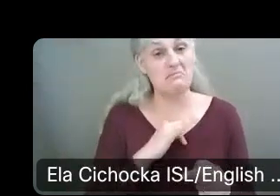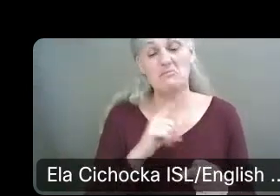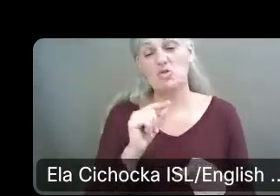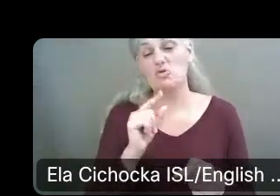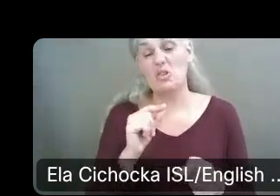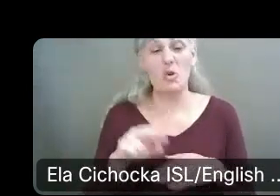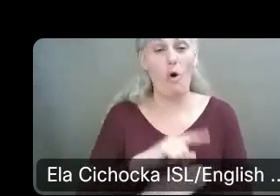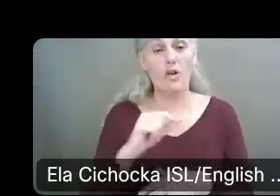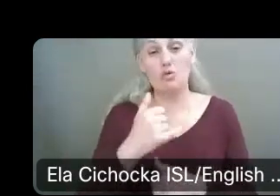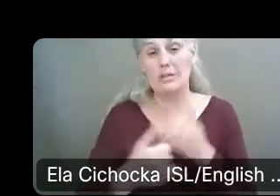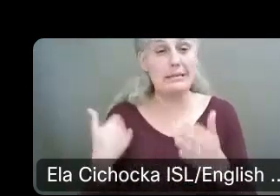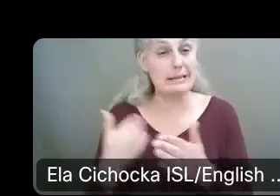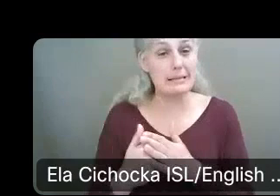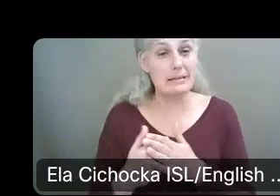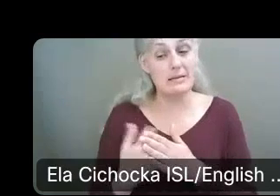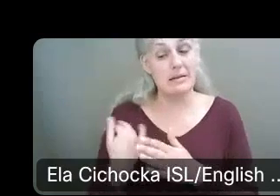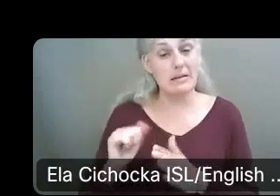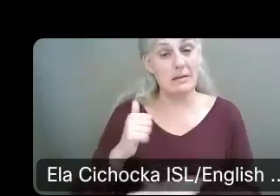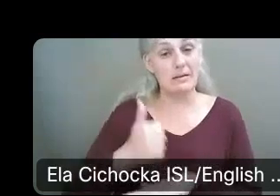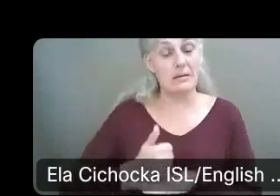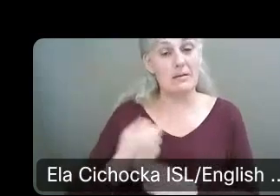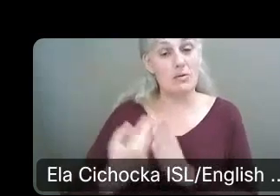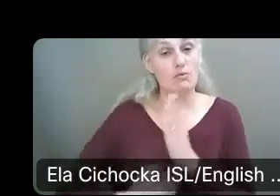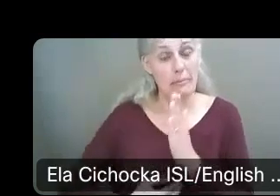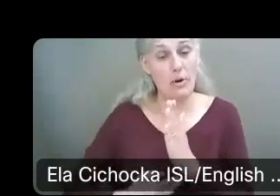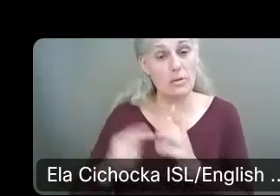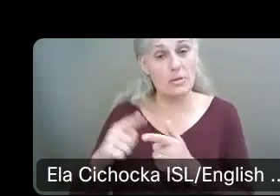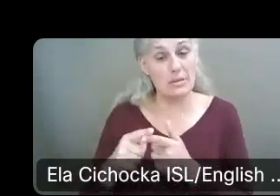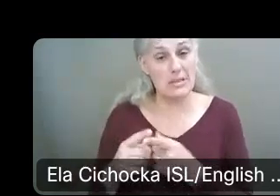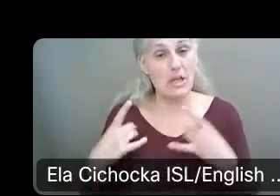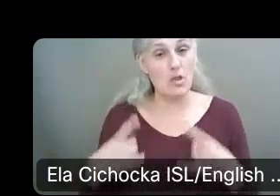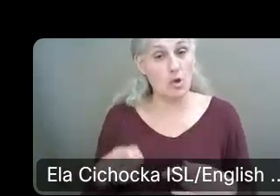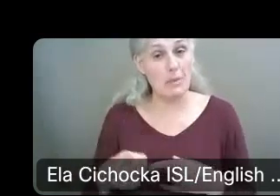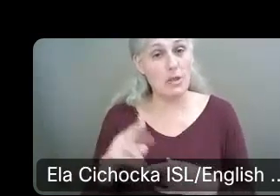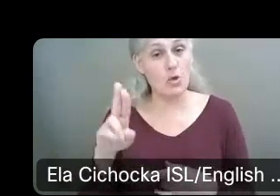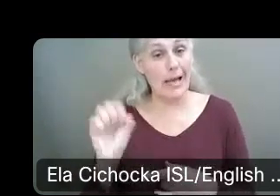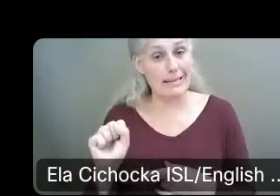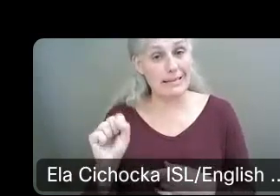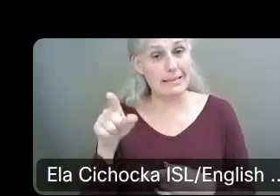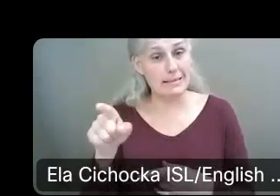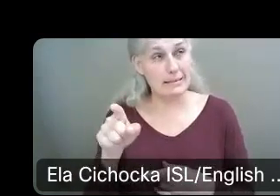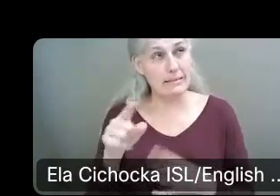20 odd years since the report to Err is Human came out in the US